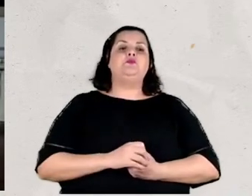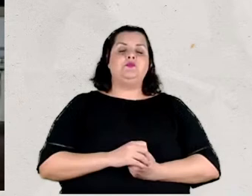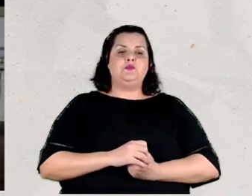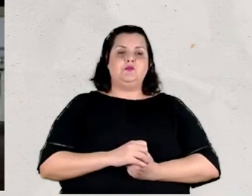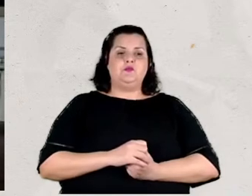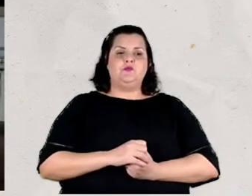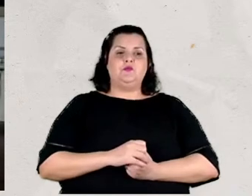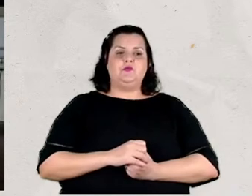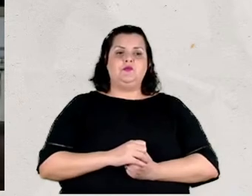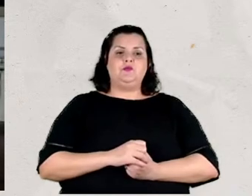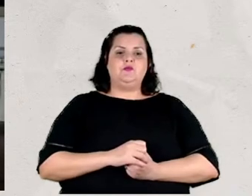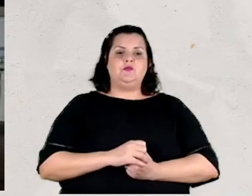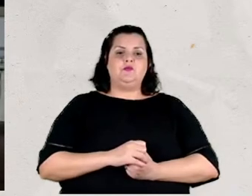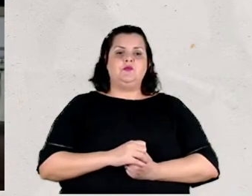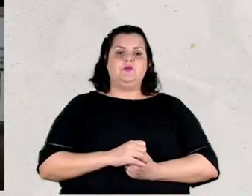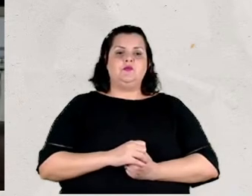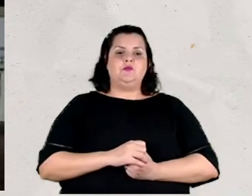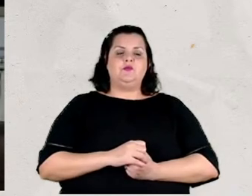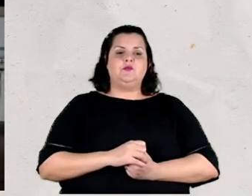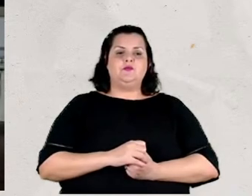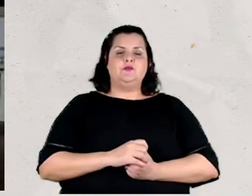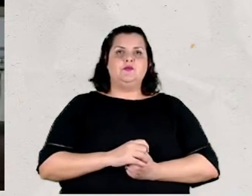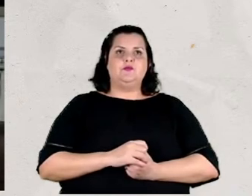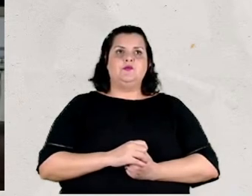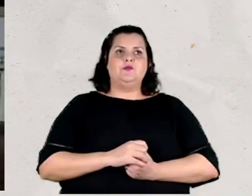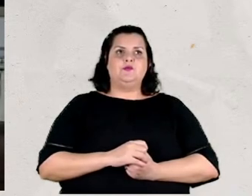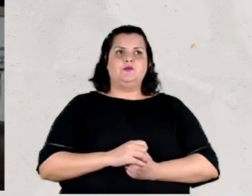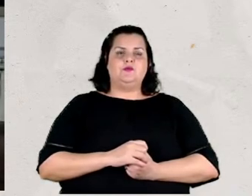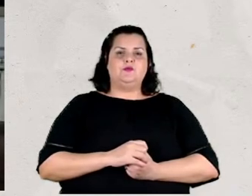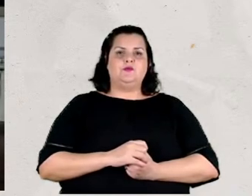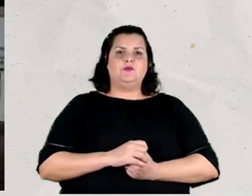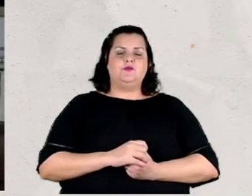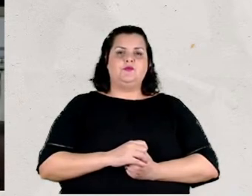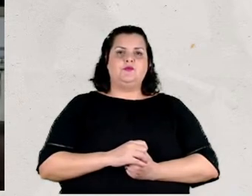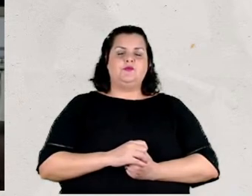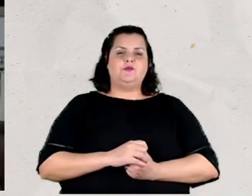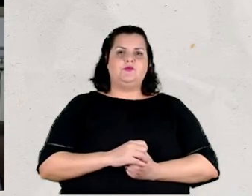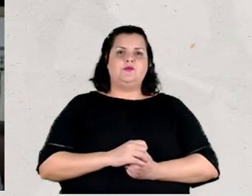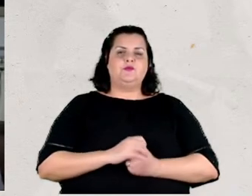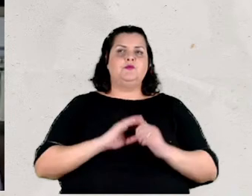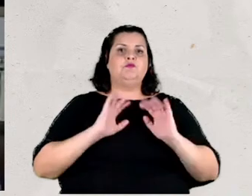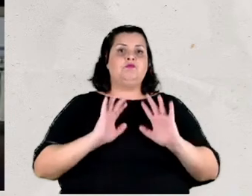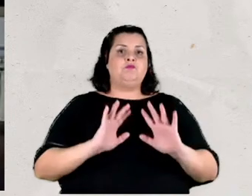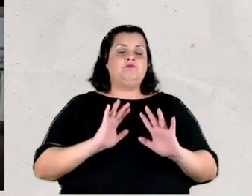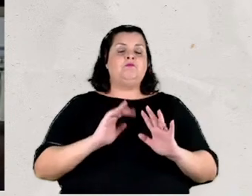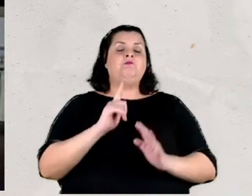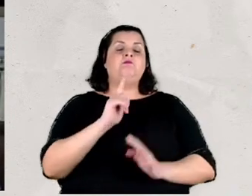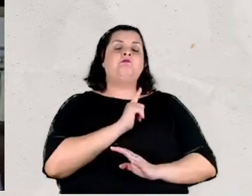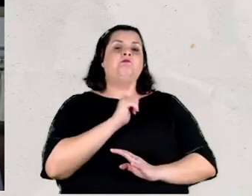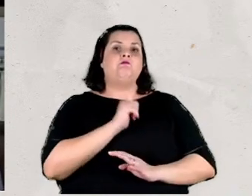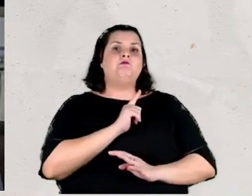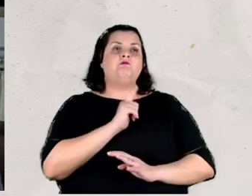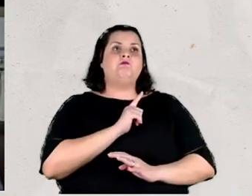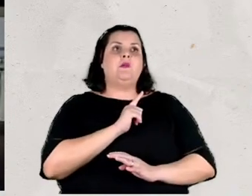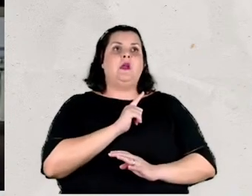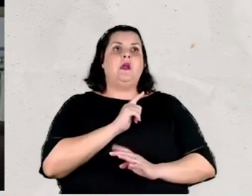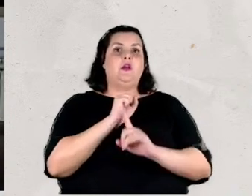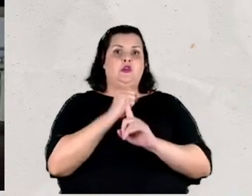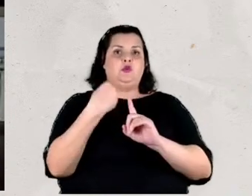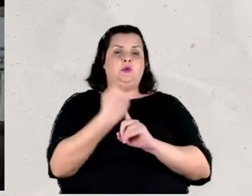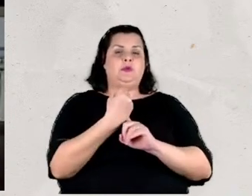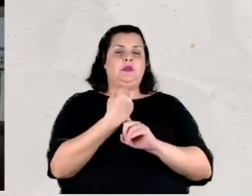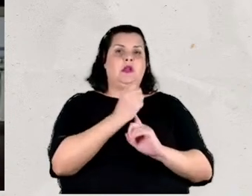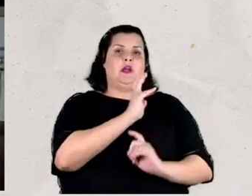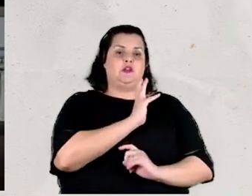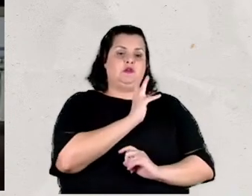a third force in Palestinian society? Where is a party representing the middle class, the people who really want